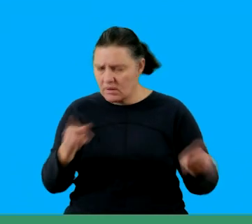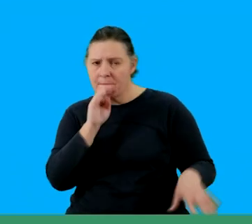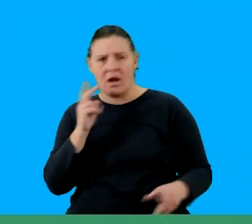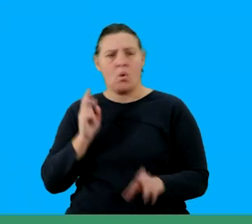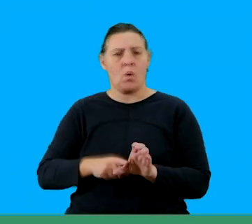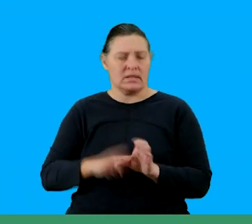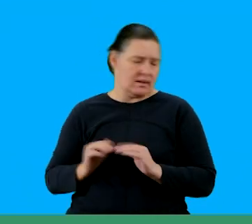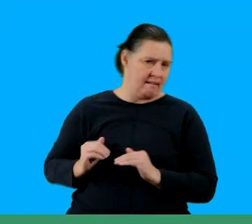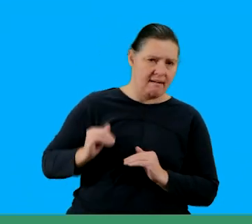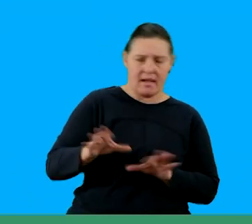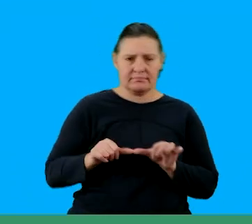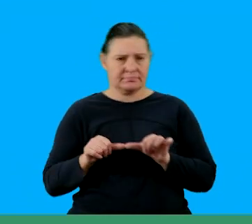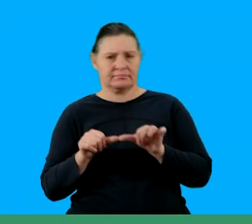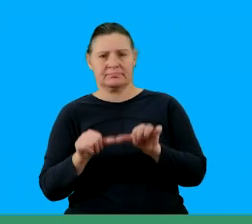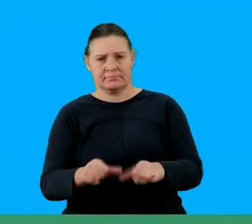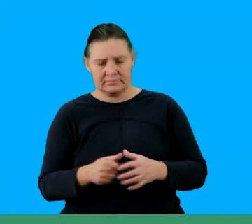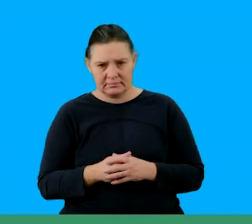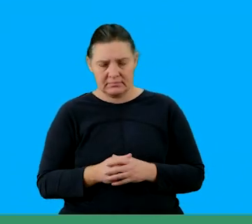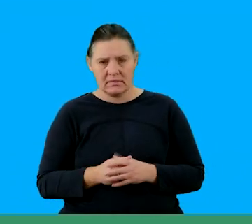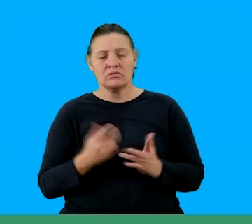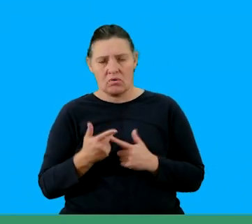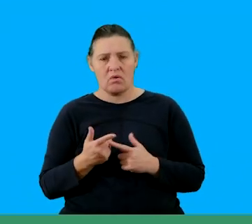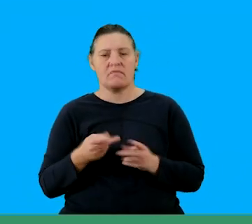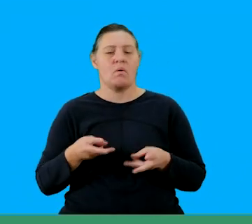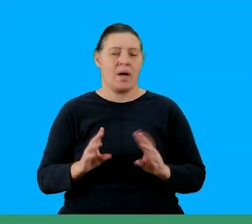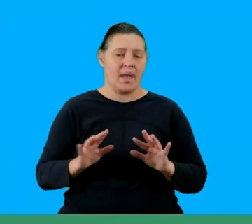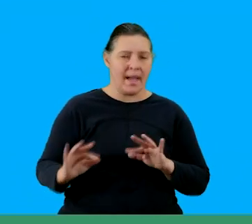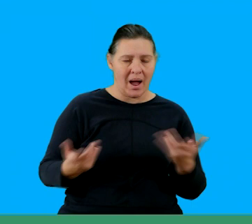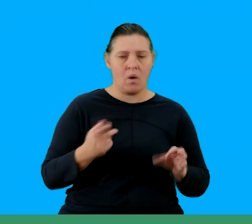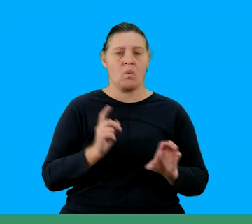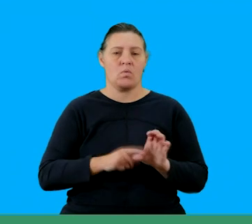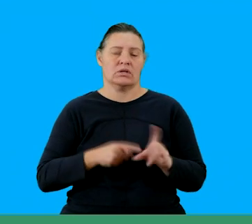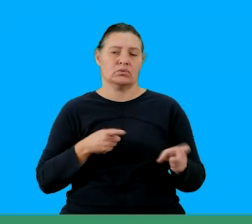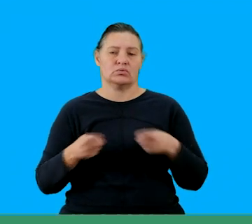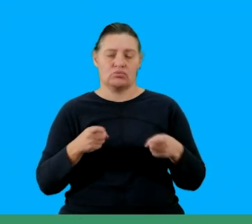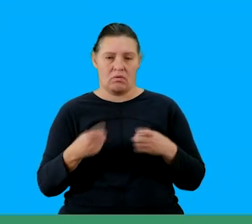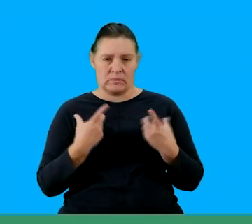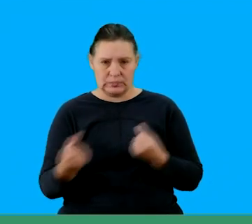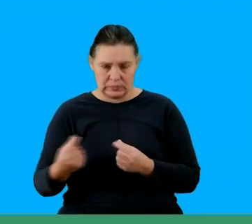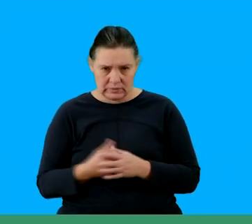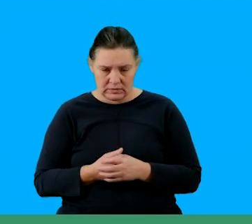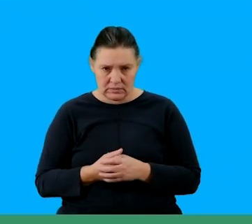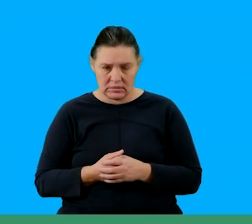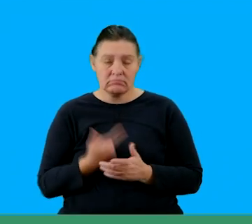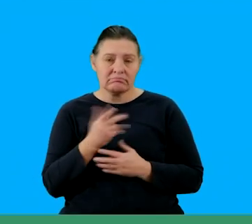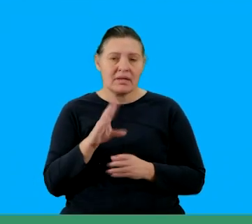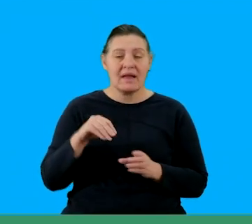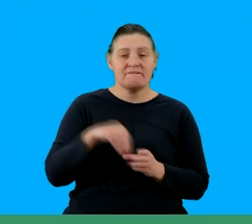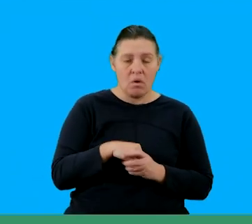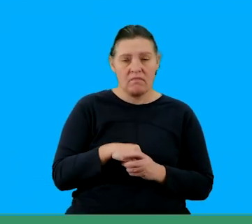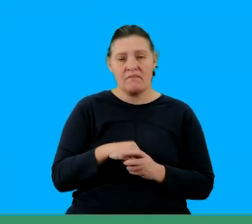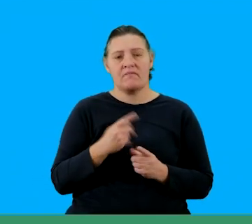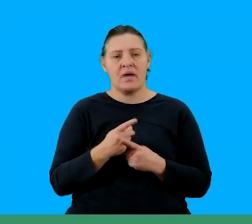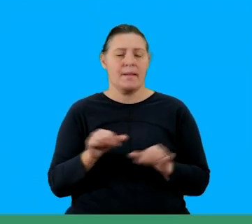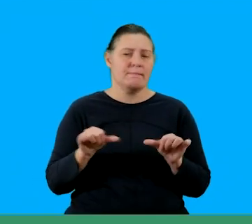high quality standards are maintained. That's another way in which quality control is being done. It includes,